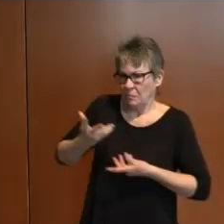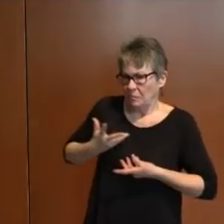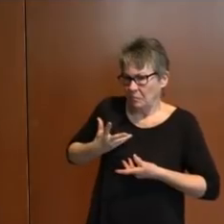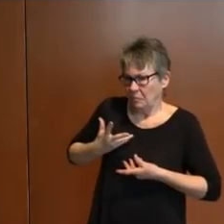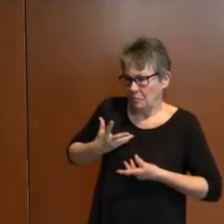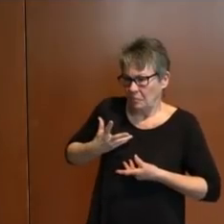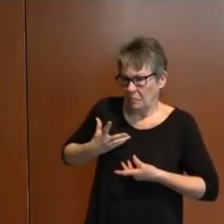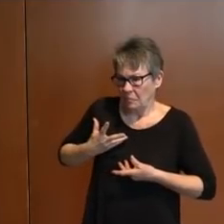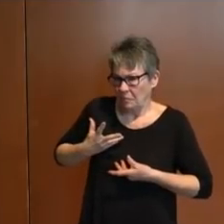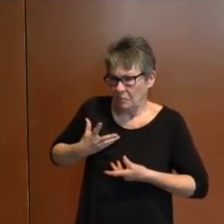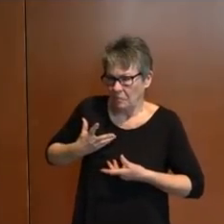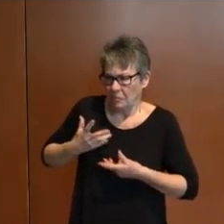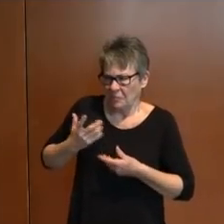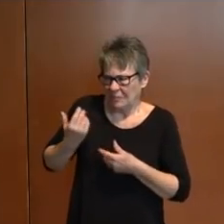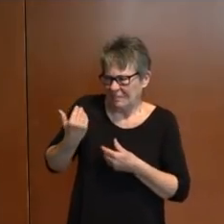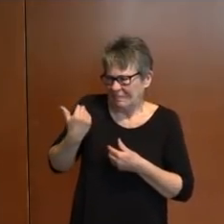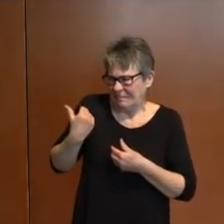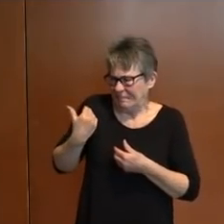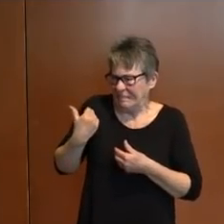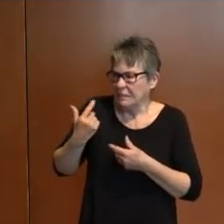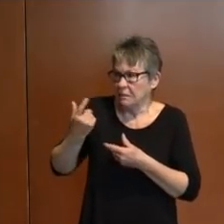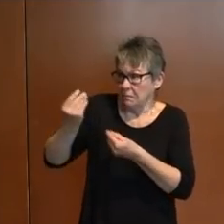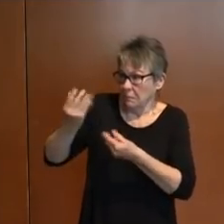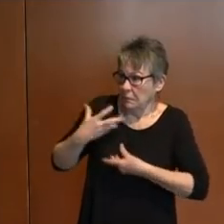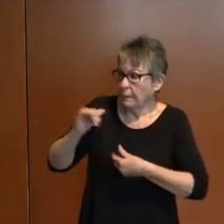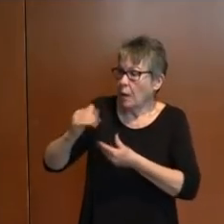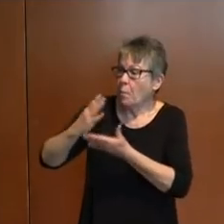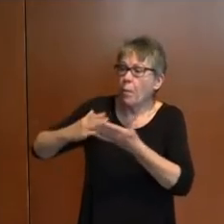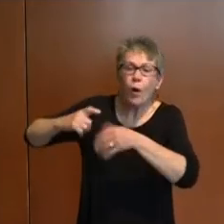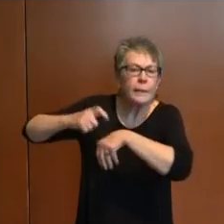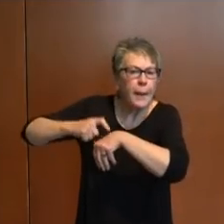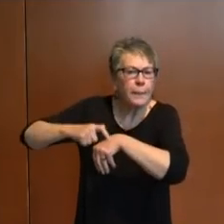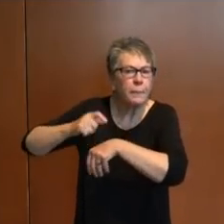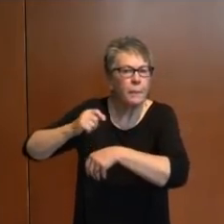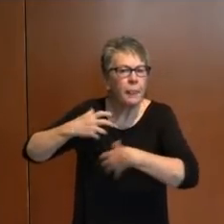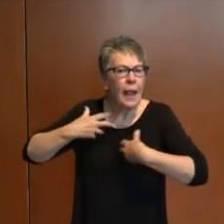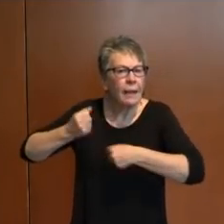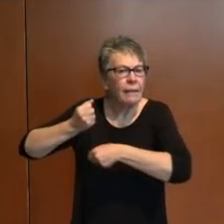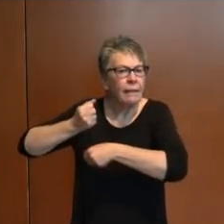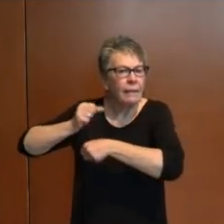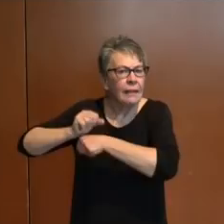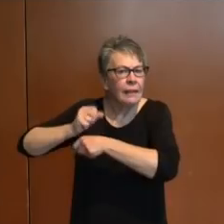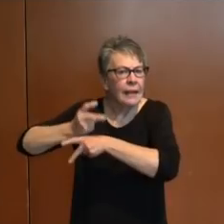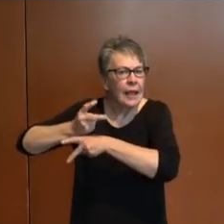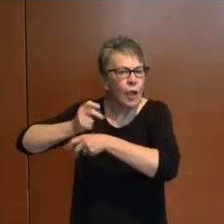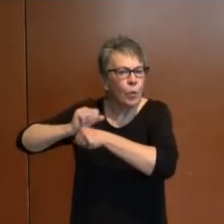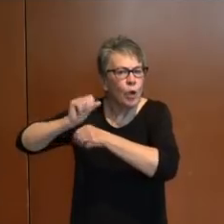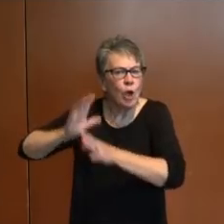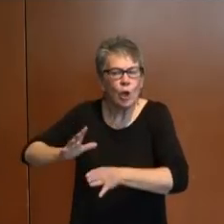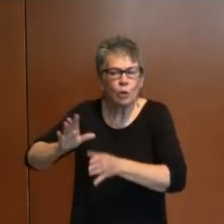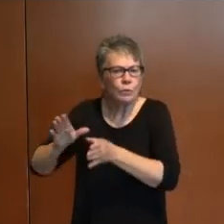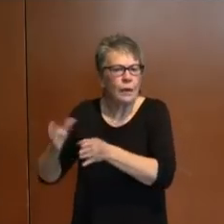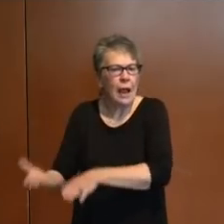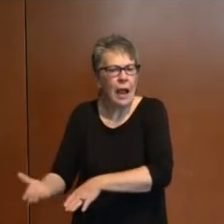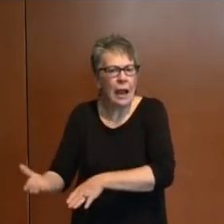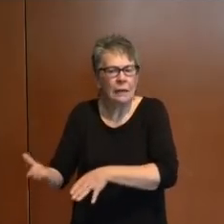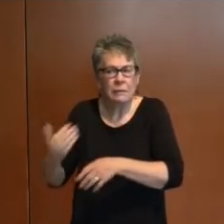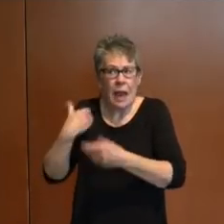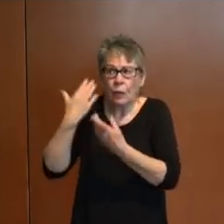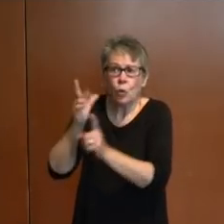healthcare worker. The person worked, I believe, in environmental services. So they worked in a